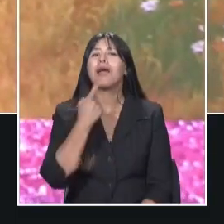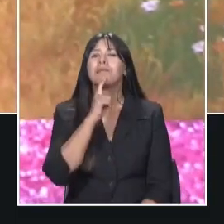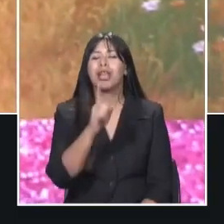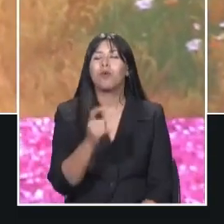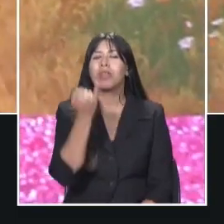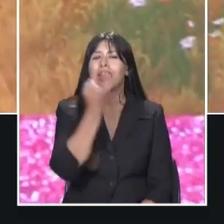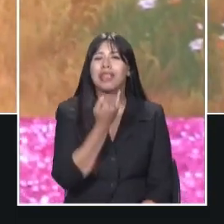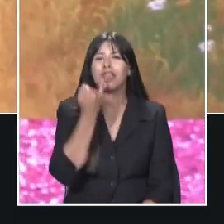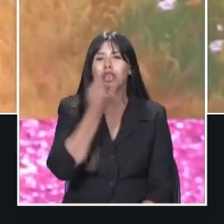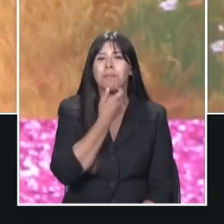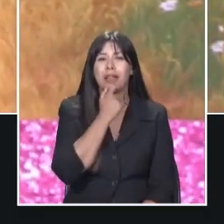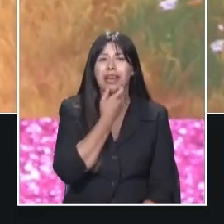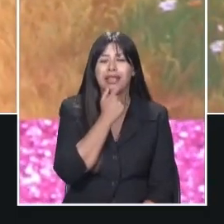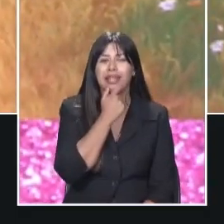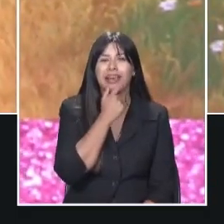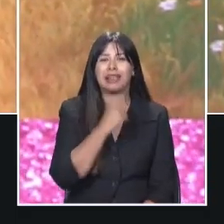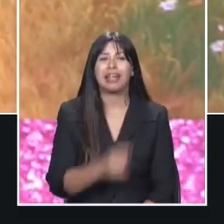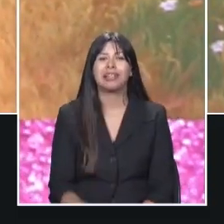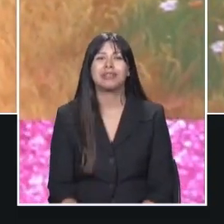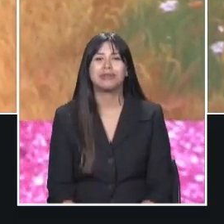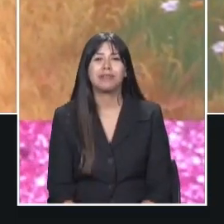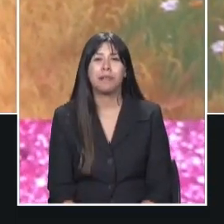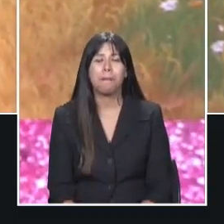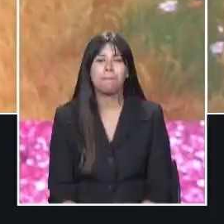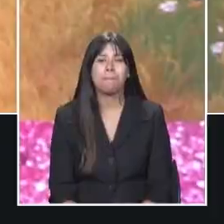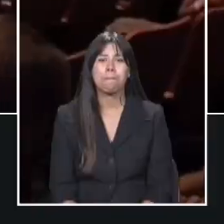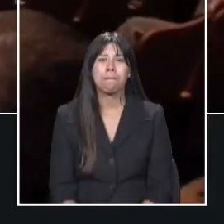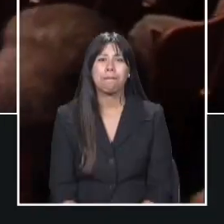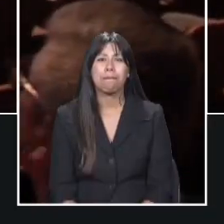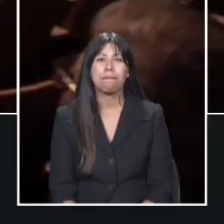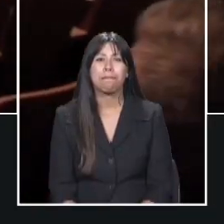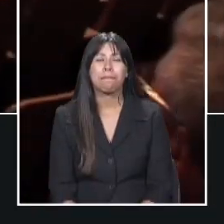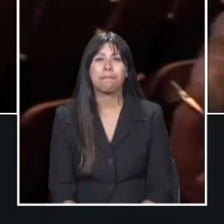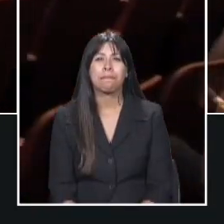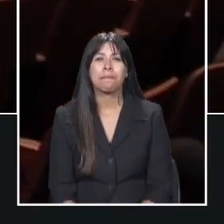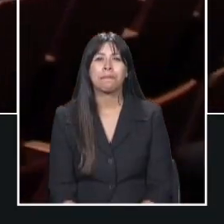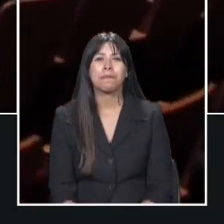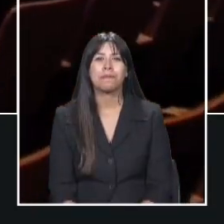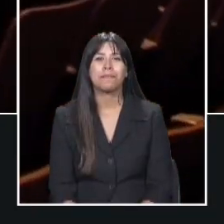and you woke up in the morning in a virtual world?